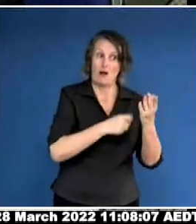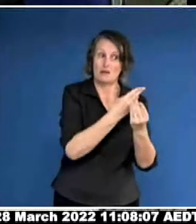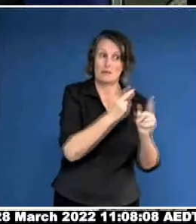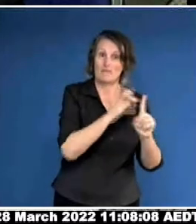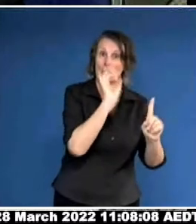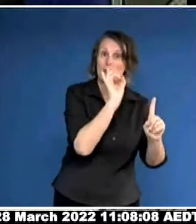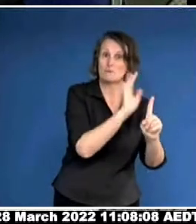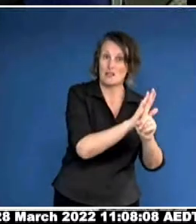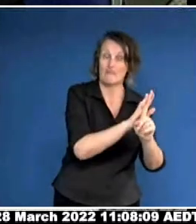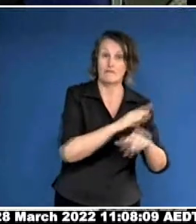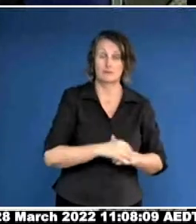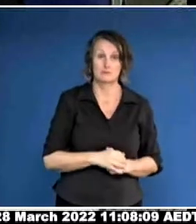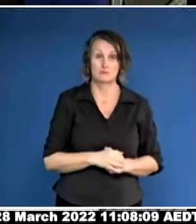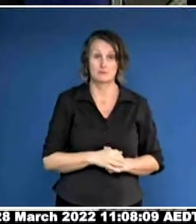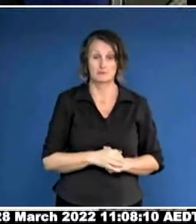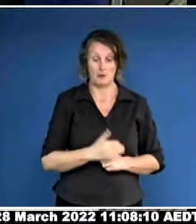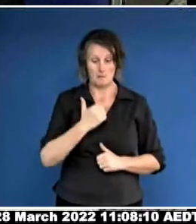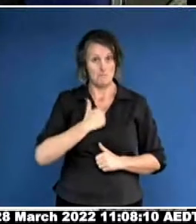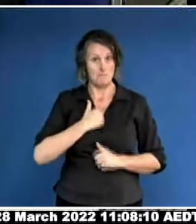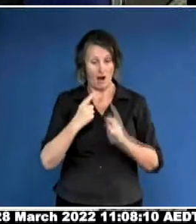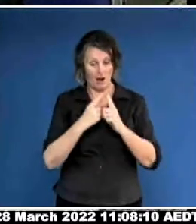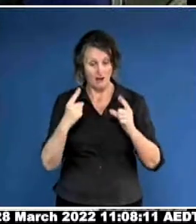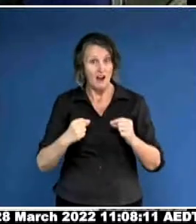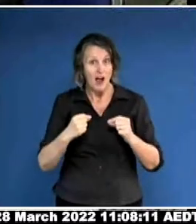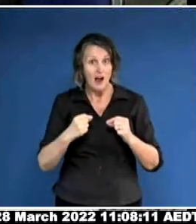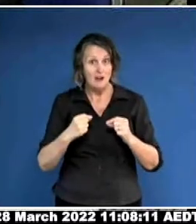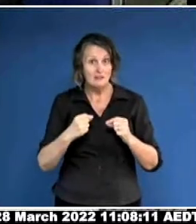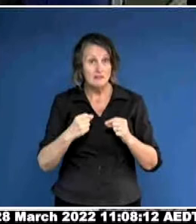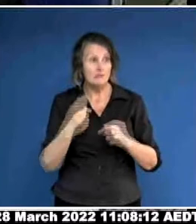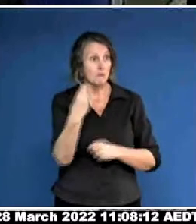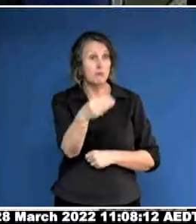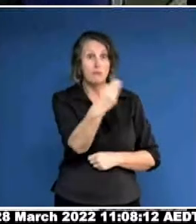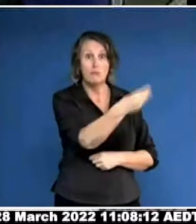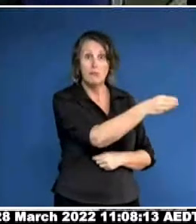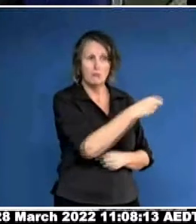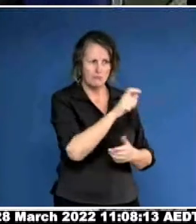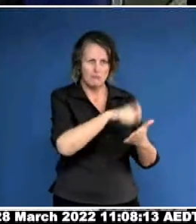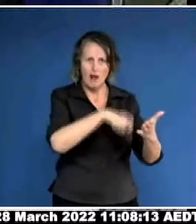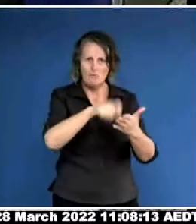my bank card off me to pay for it, and he did that all the time.